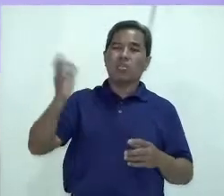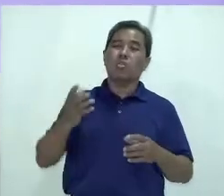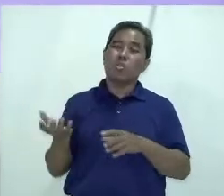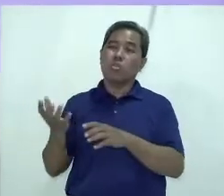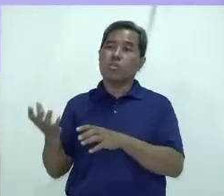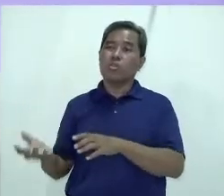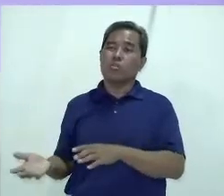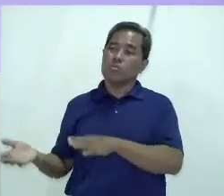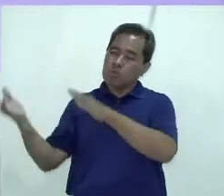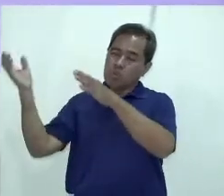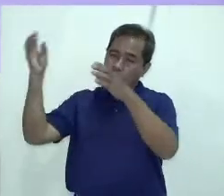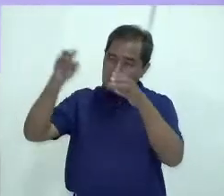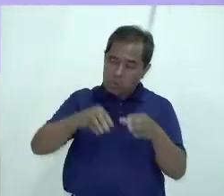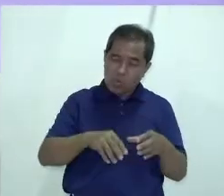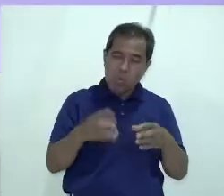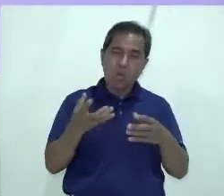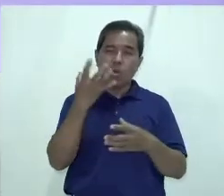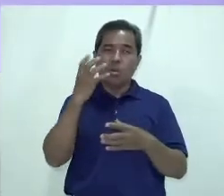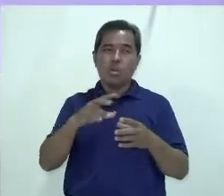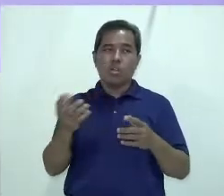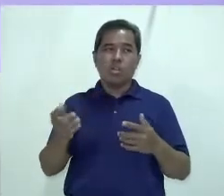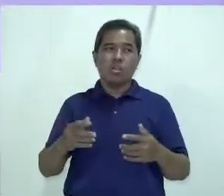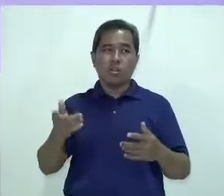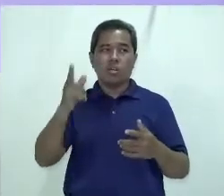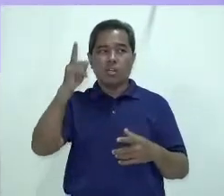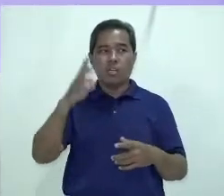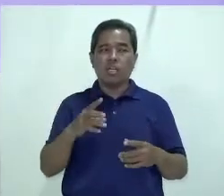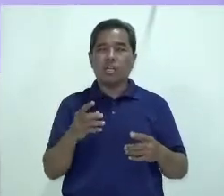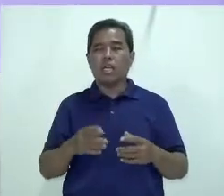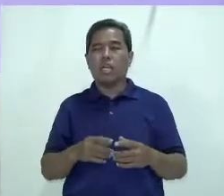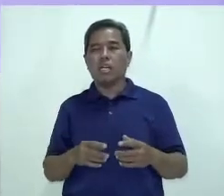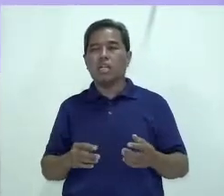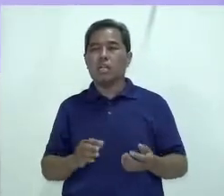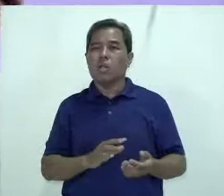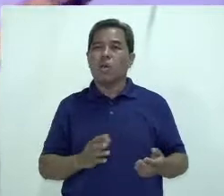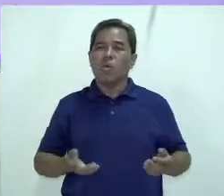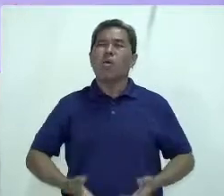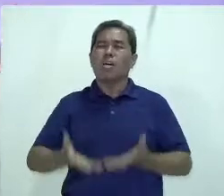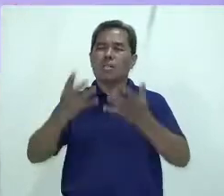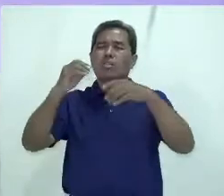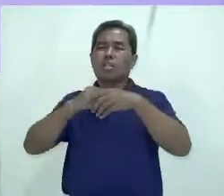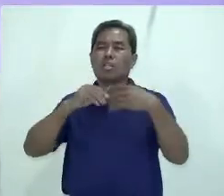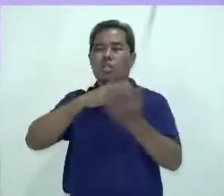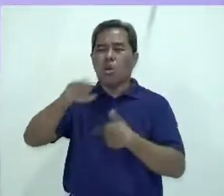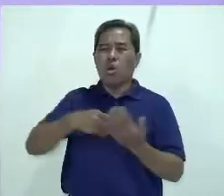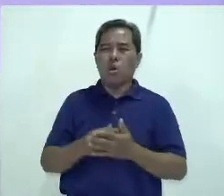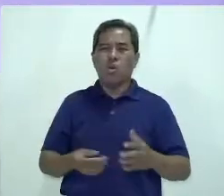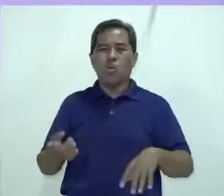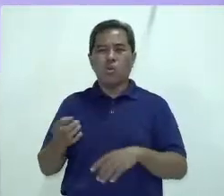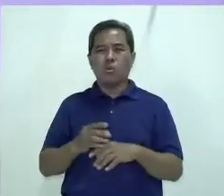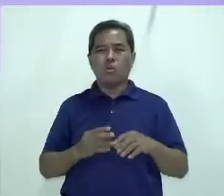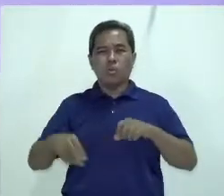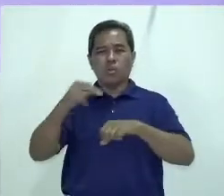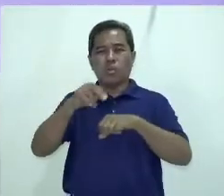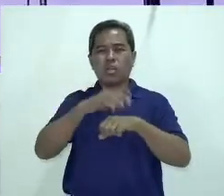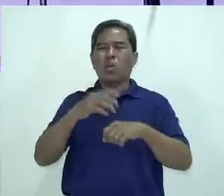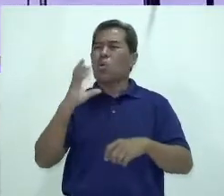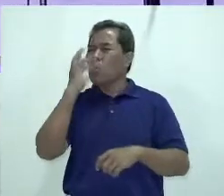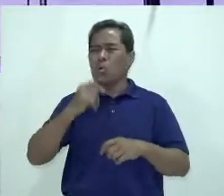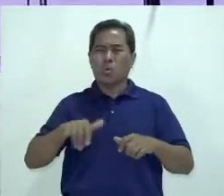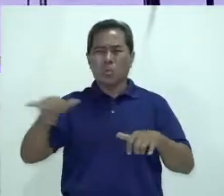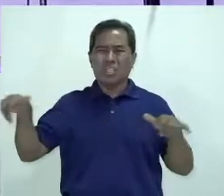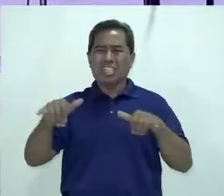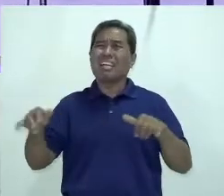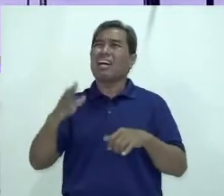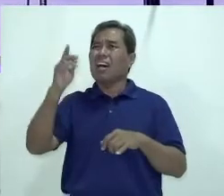be praised. The Lord is exalted over all the nations, the glory above the heavens. Who is like the Lord? Our God, the one